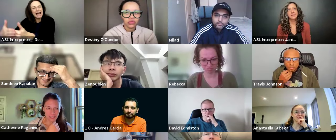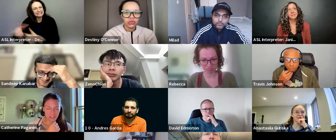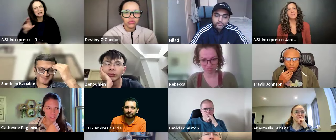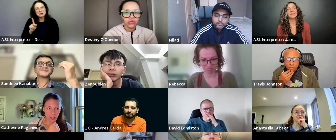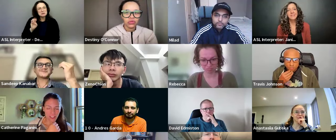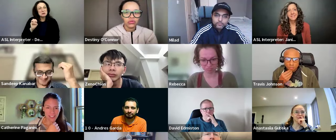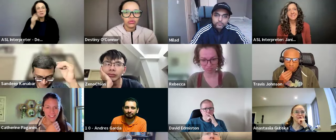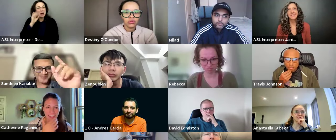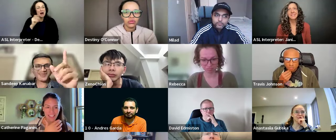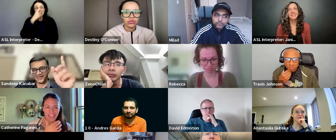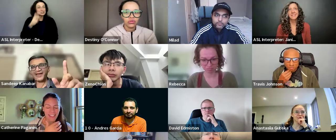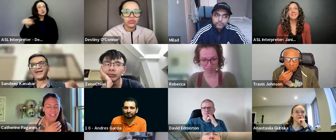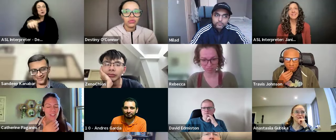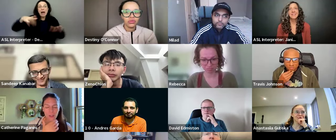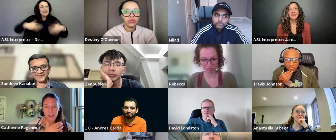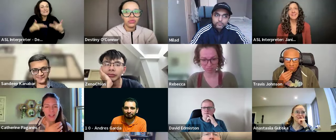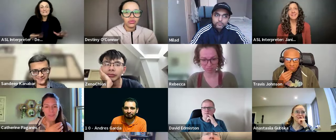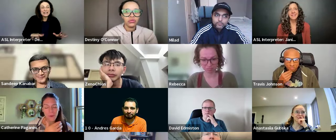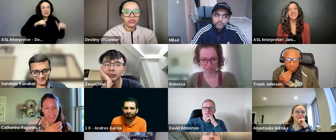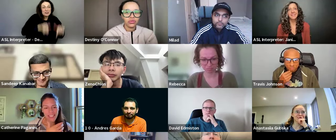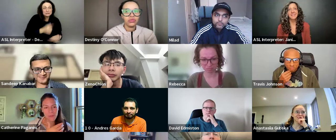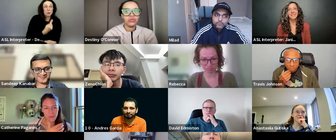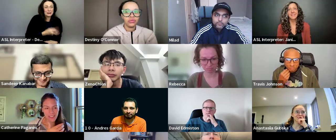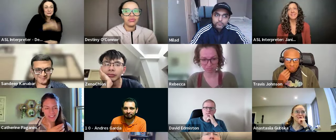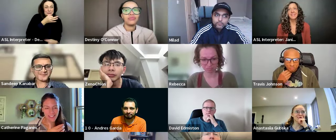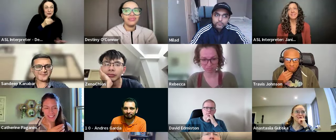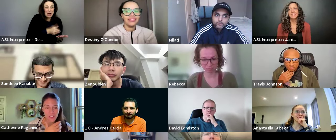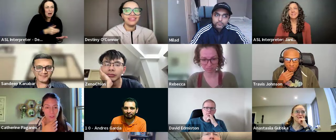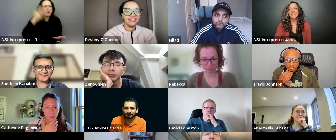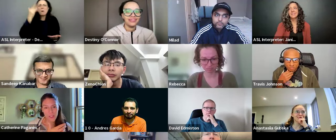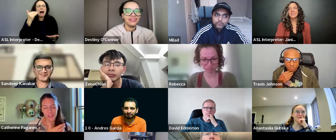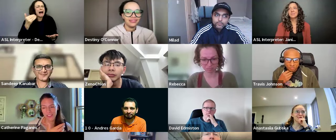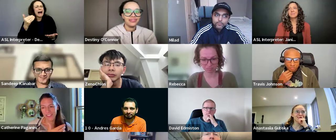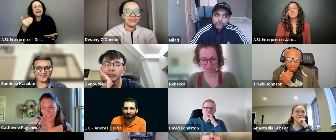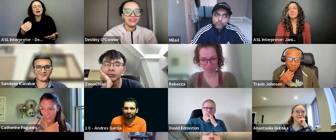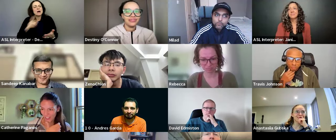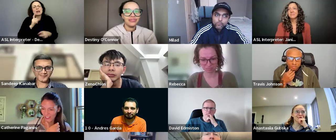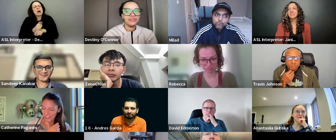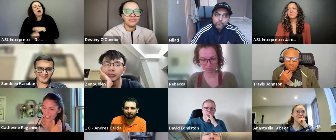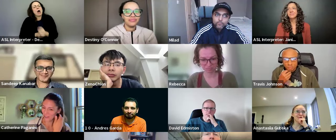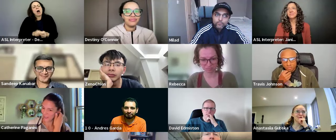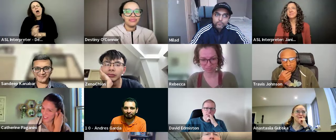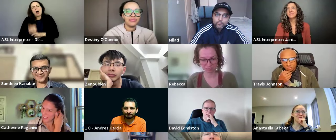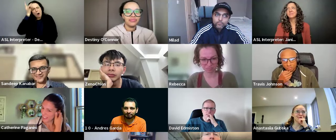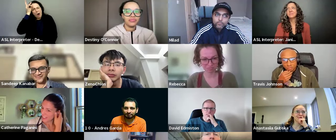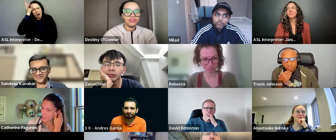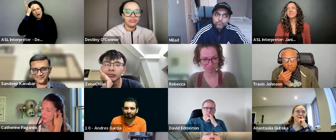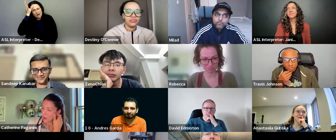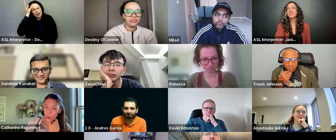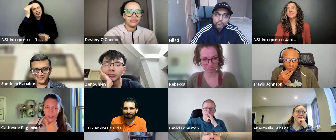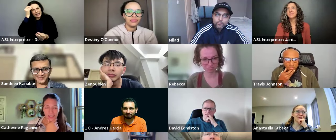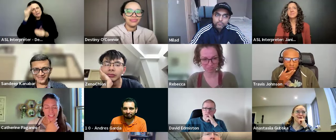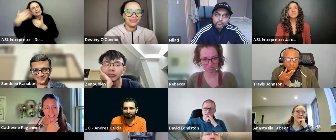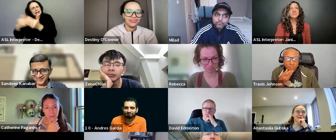even finished your talks. And I don't know how, why they keep doing this. It's torture. It's torture. It's terrible.